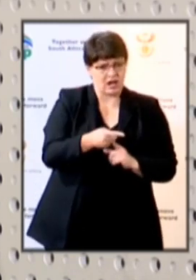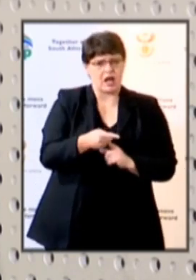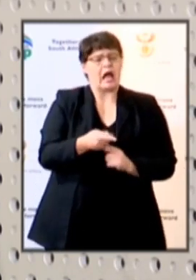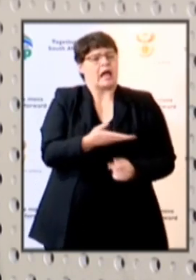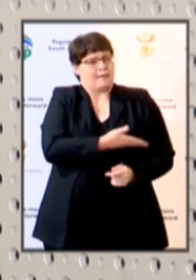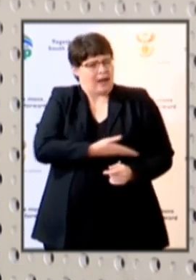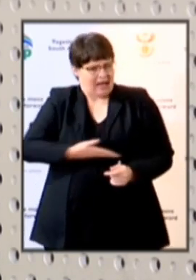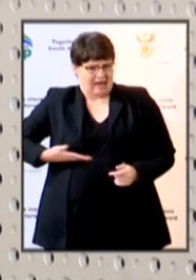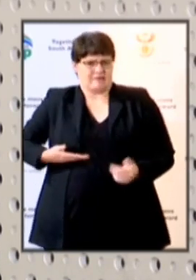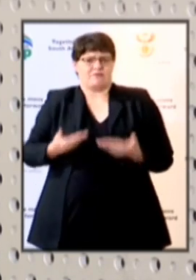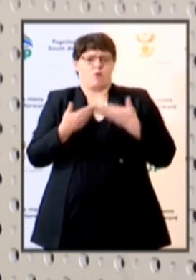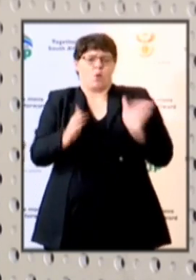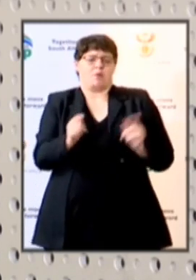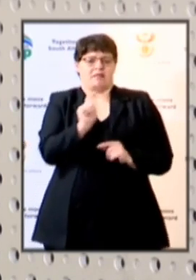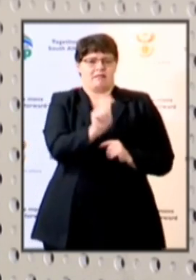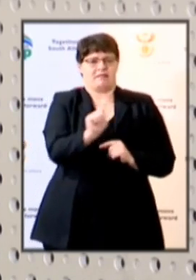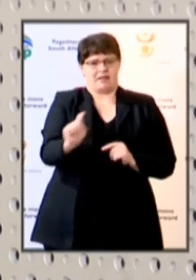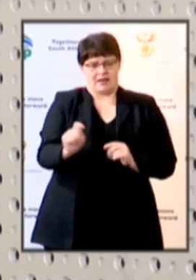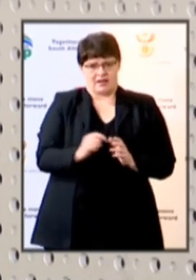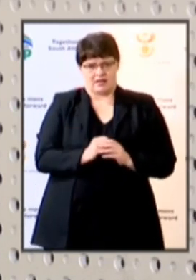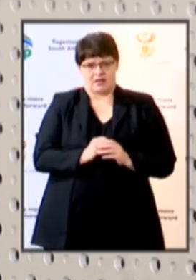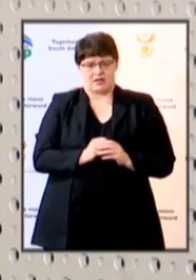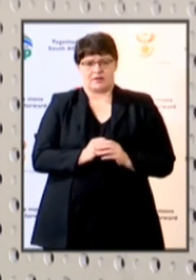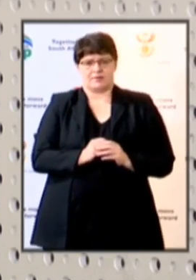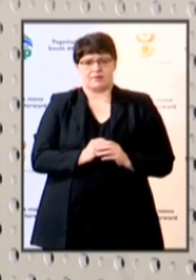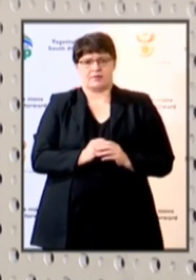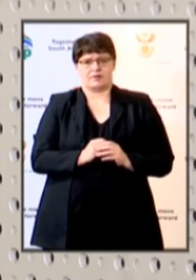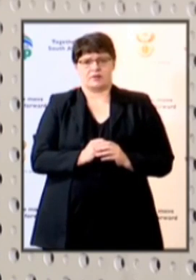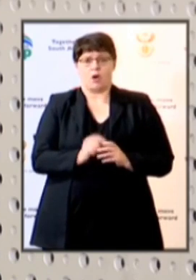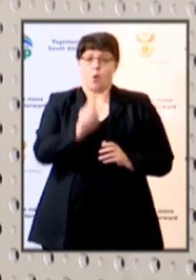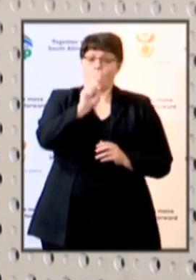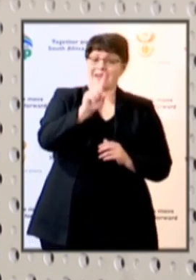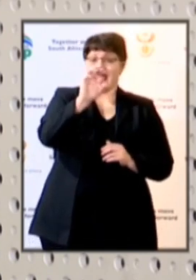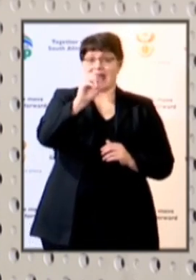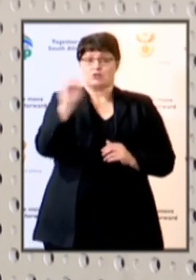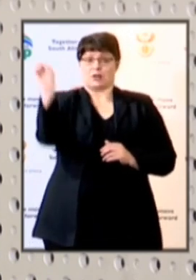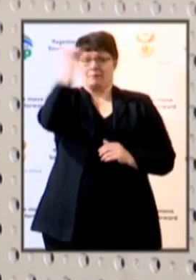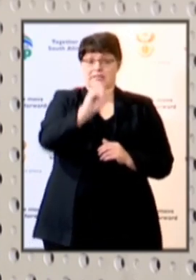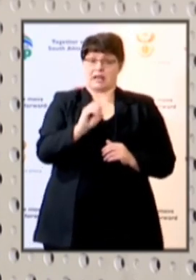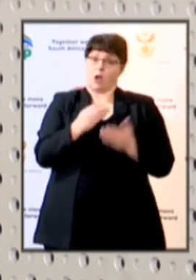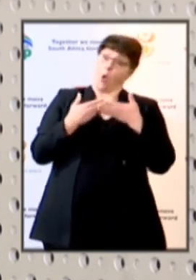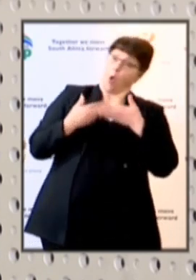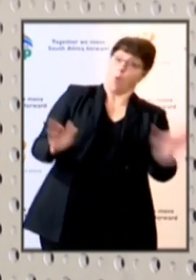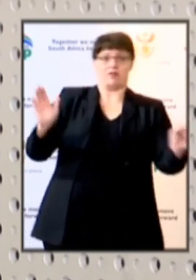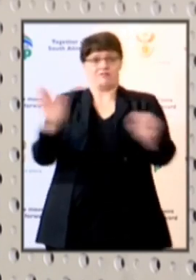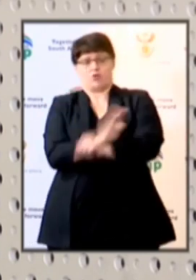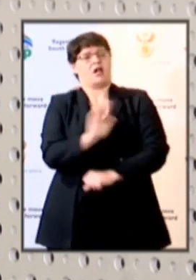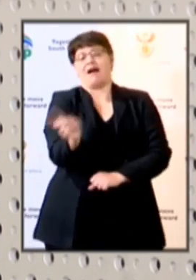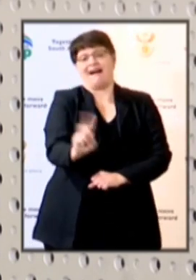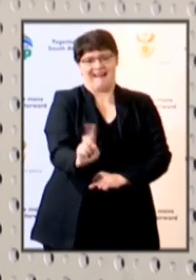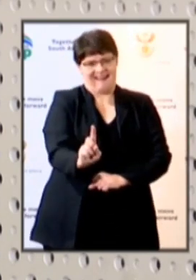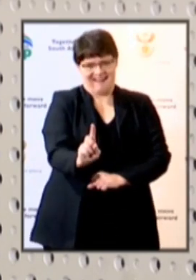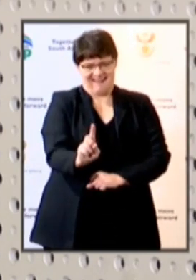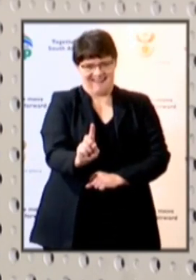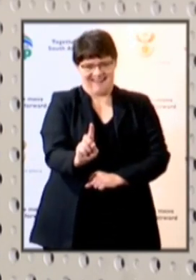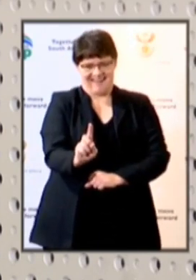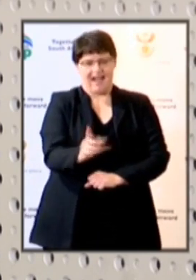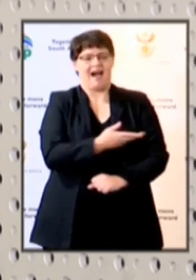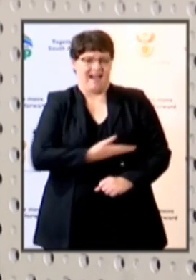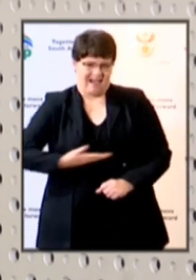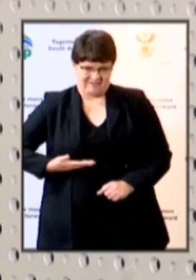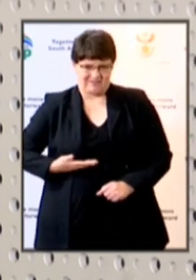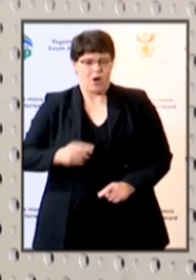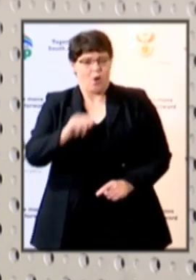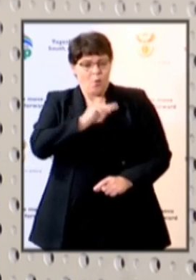of the sectors. The sectors will not be open 100% during level 4, because we need to give firms